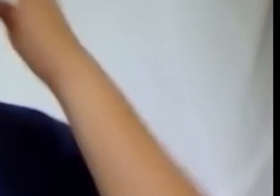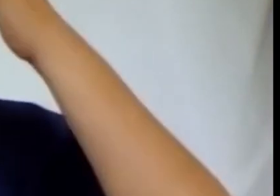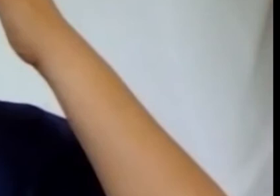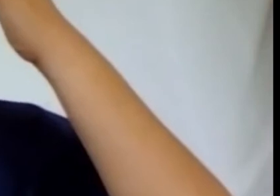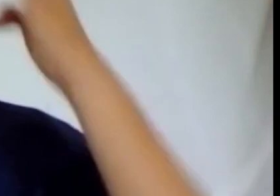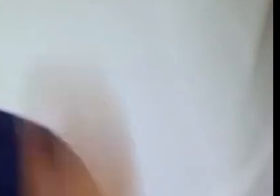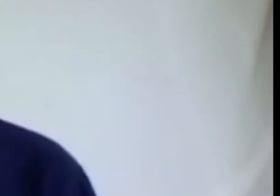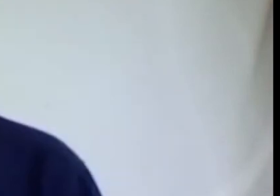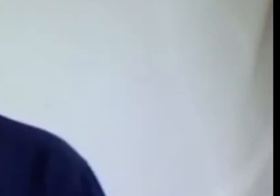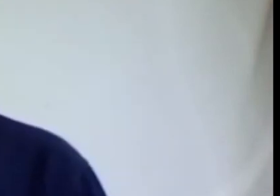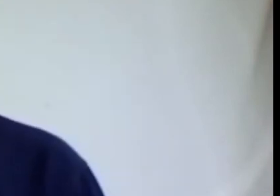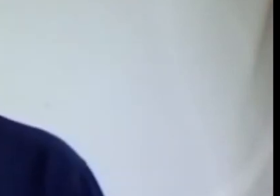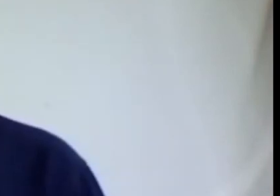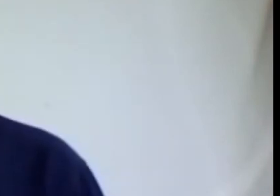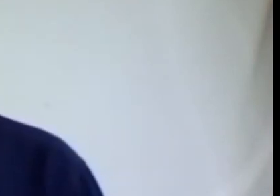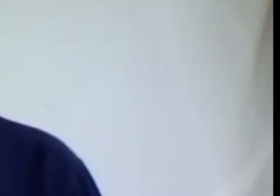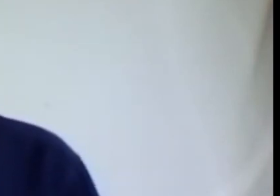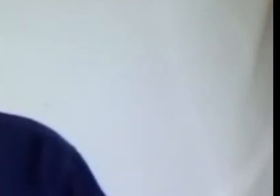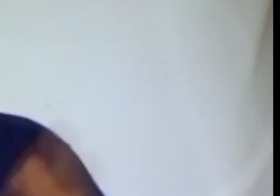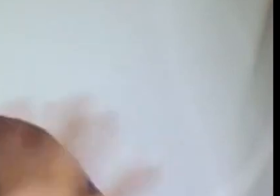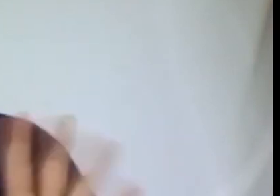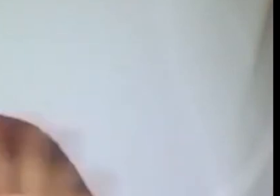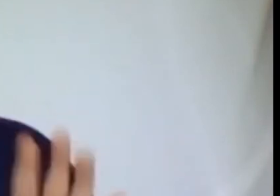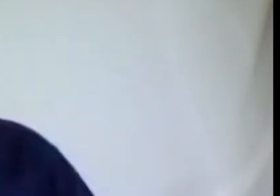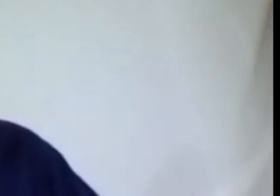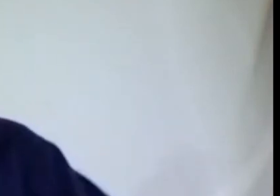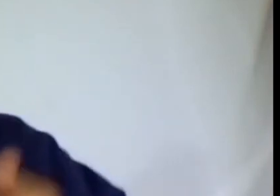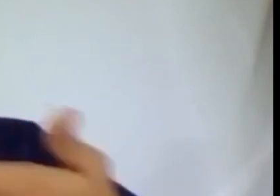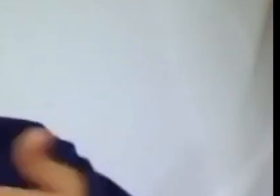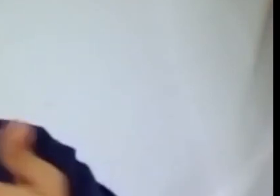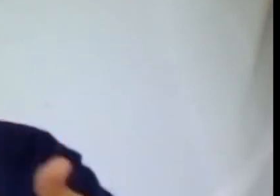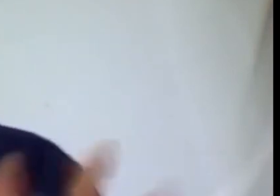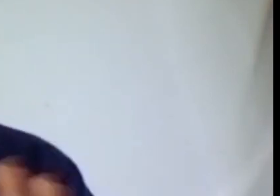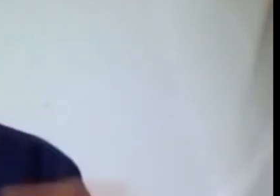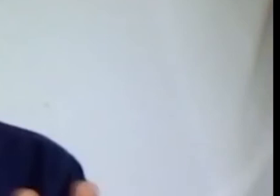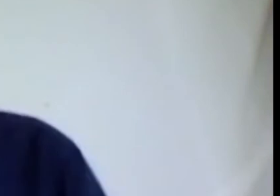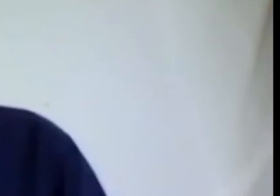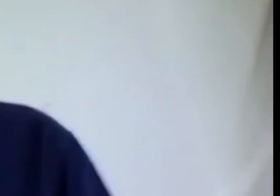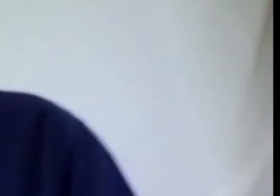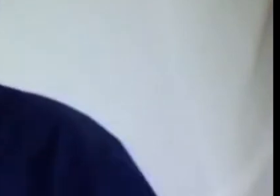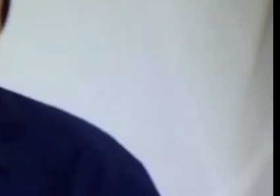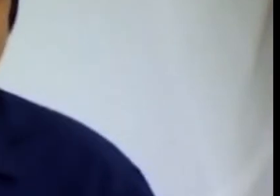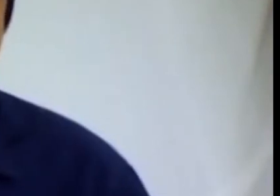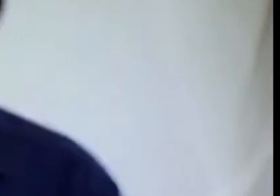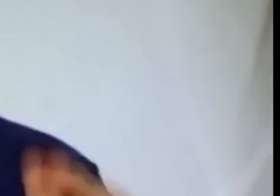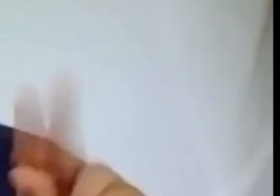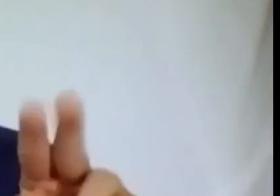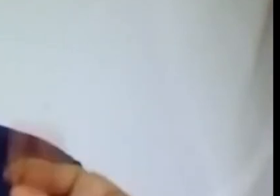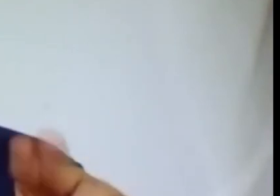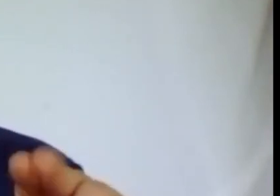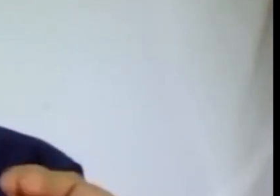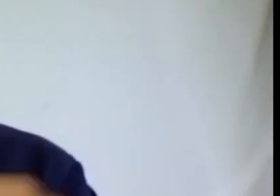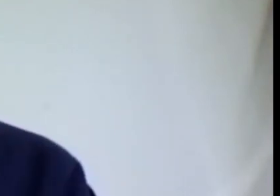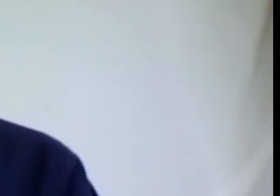Yes, sir. No, this is not a criticism. I'm not saying, oh, you're bad people.